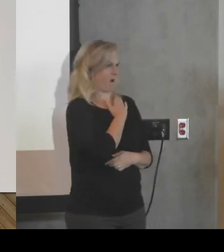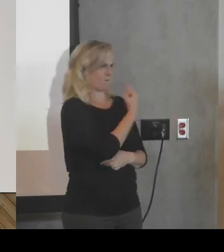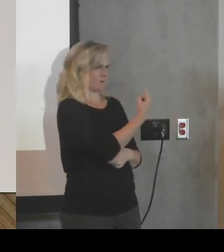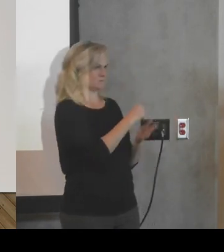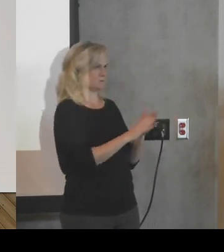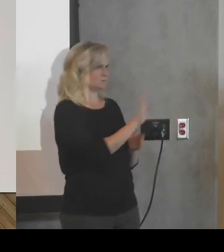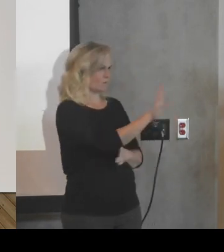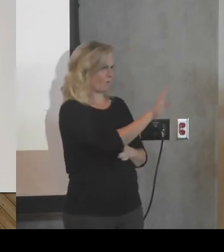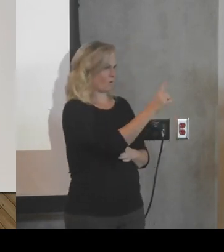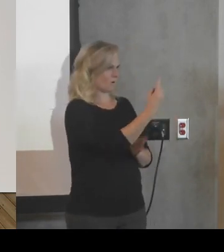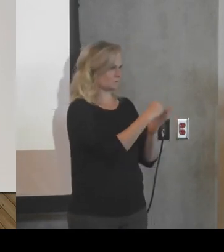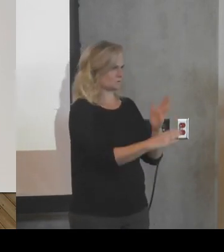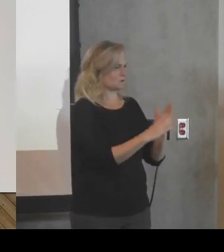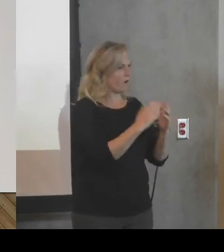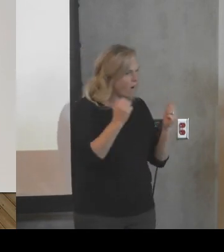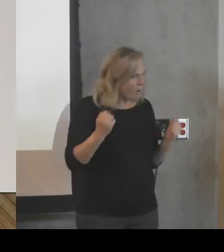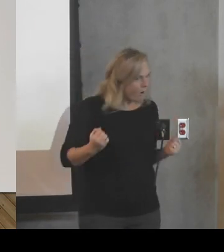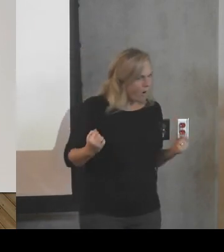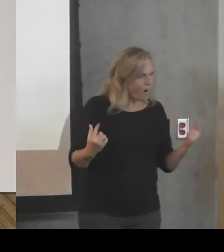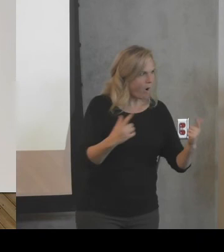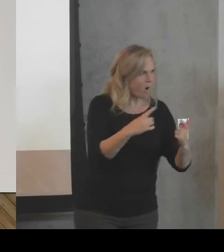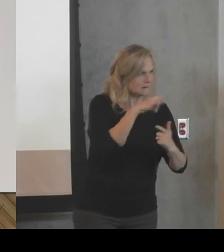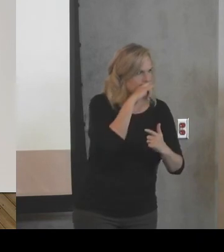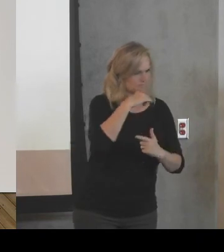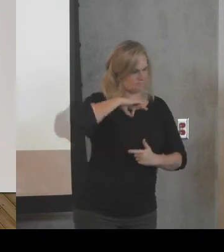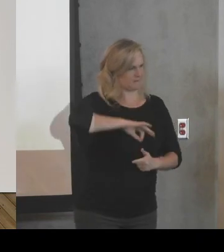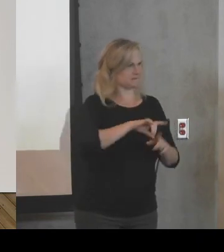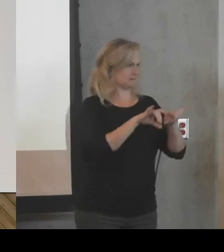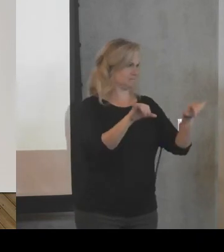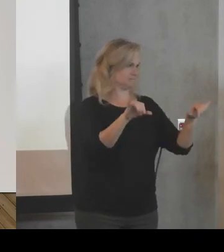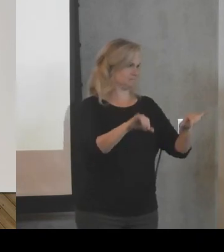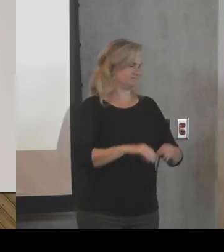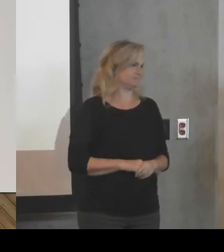one student. All the kids get the benefit.